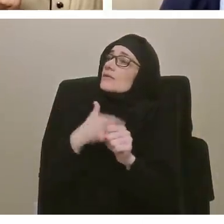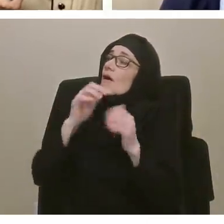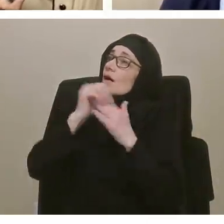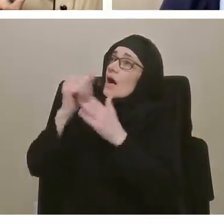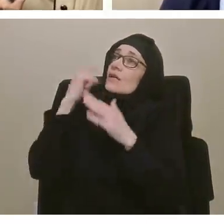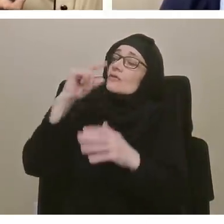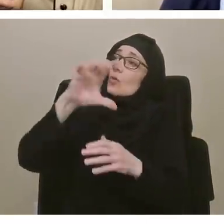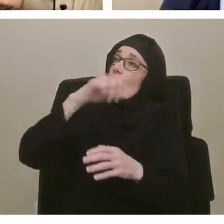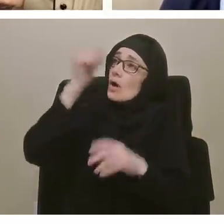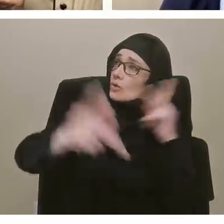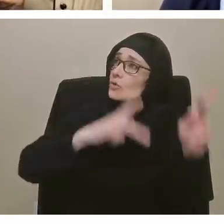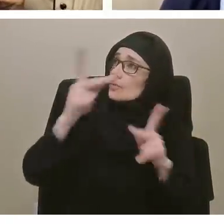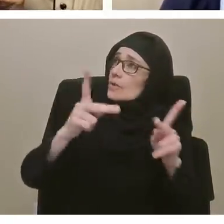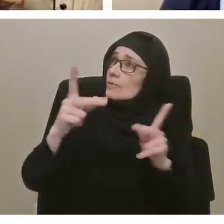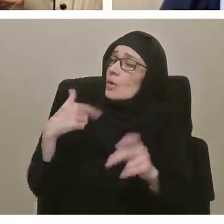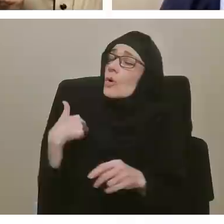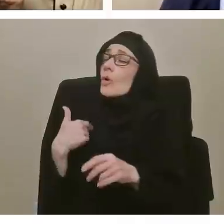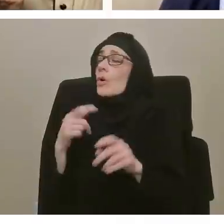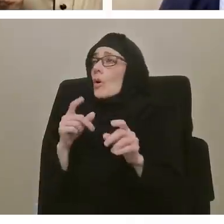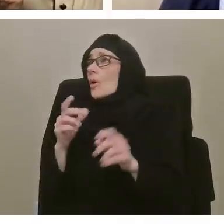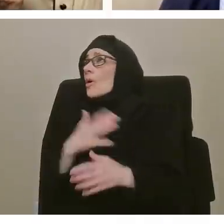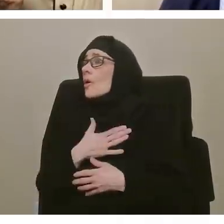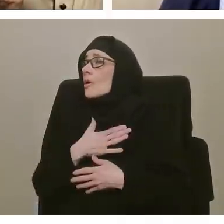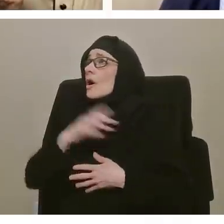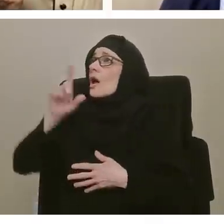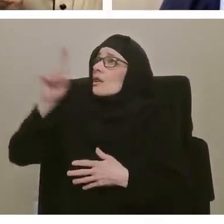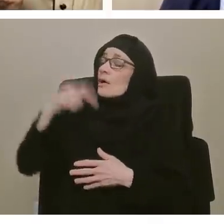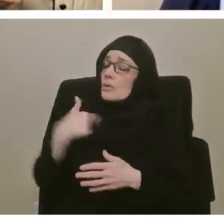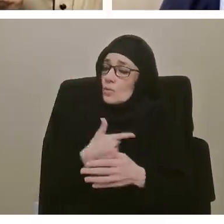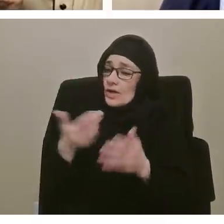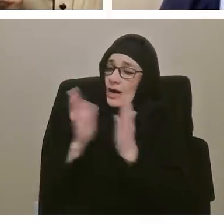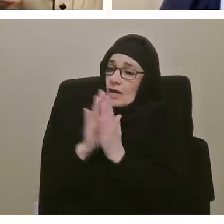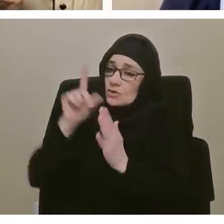And Ya Allah, we ask you to